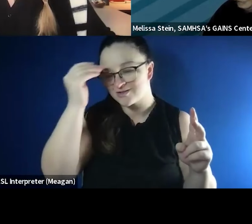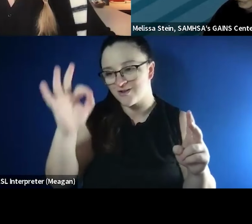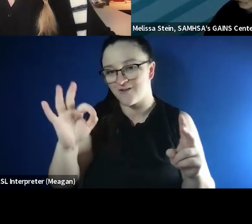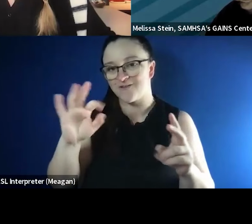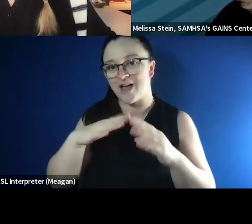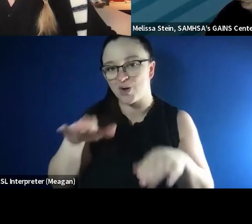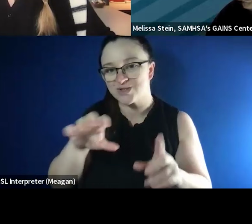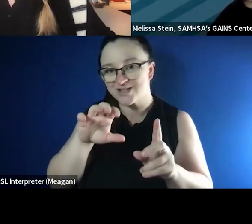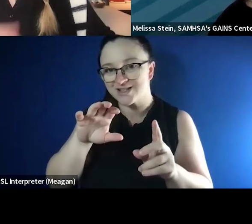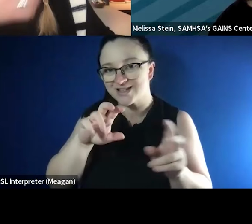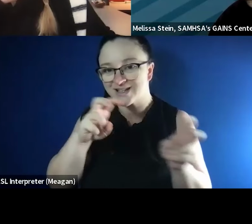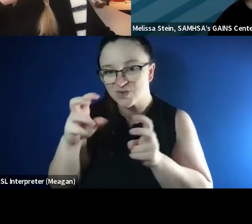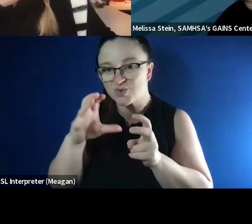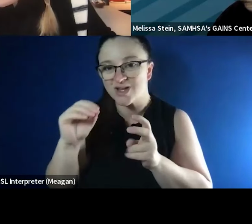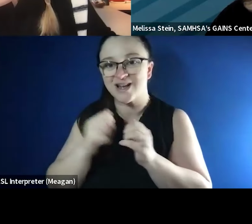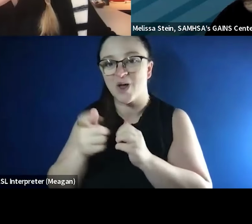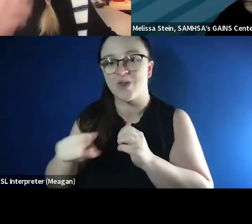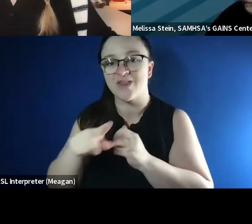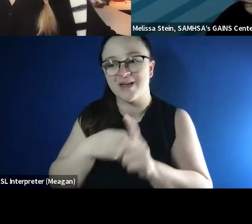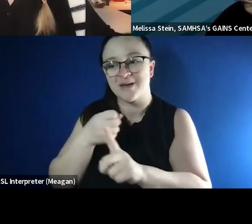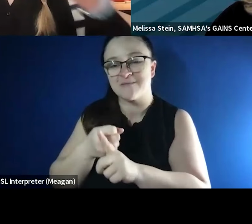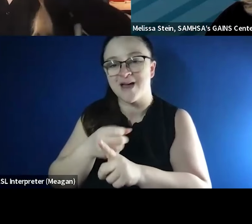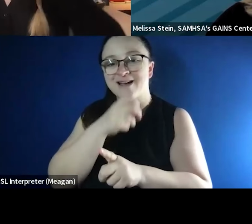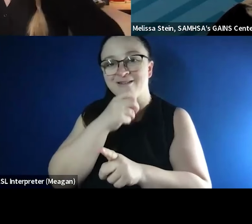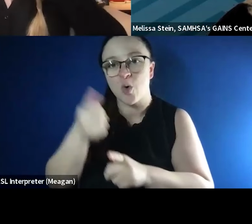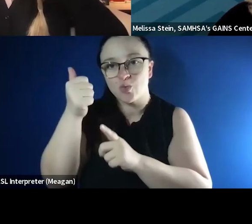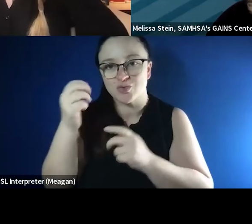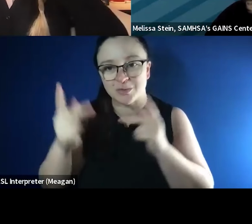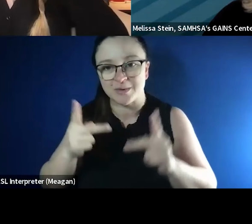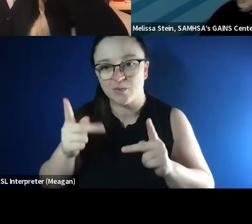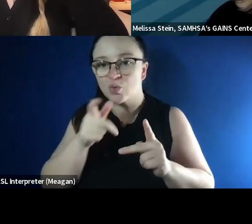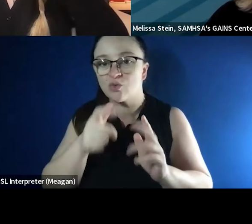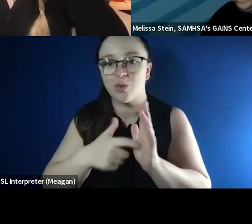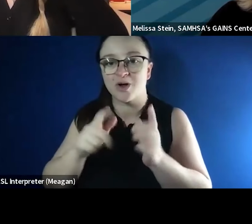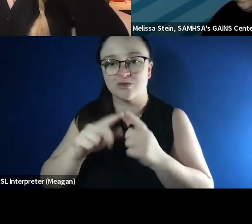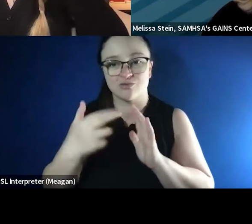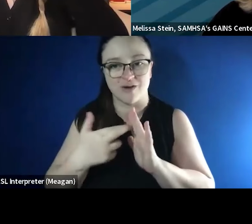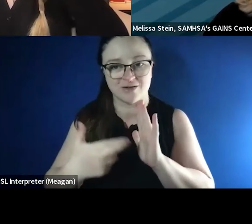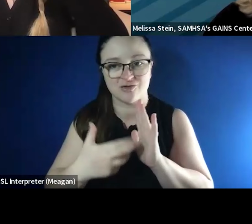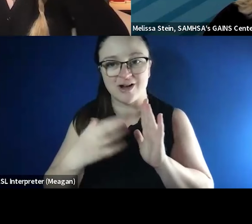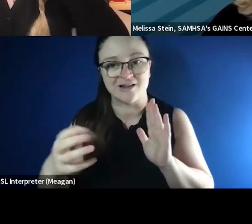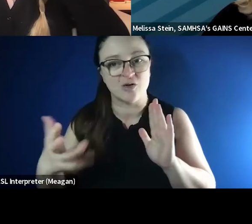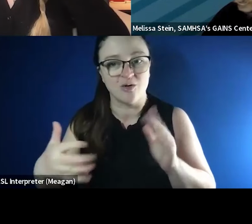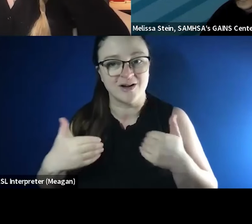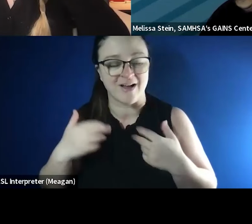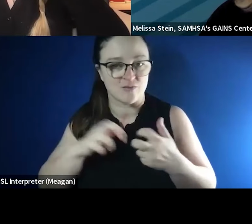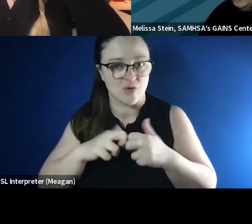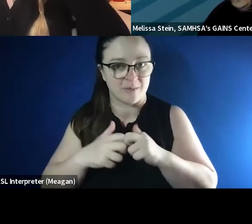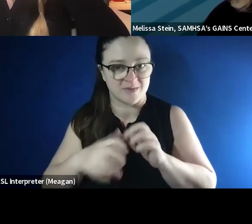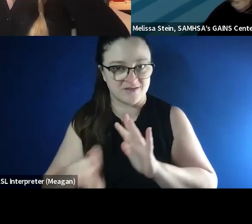and how they do and will affect aging seniors who are required to register and already have problems finding housing.